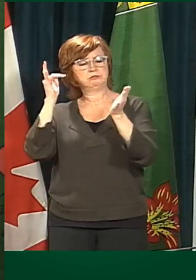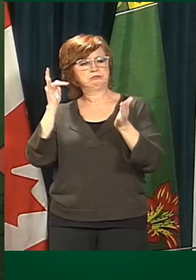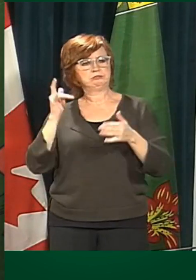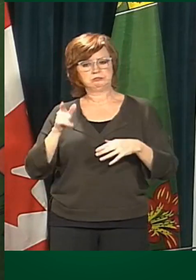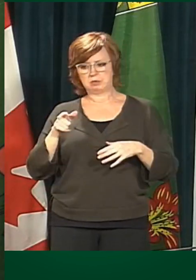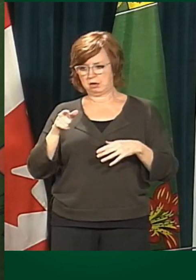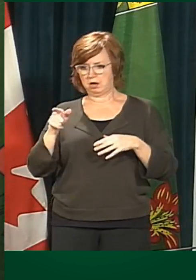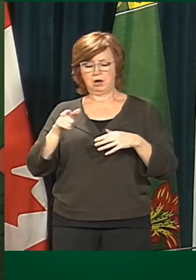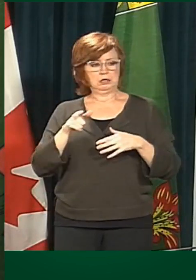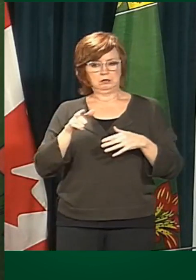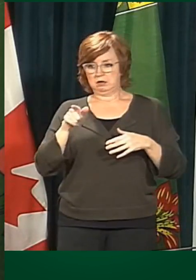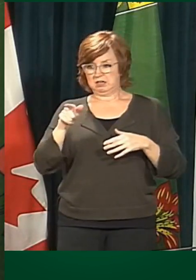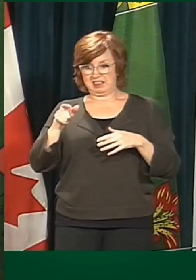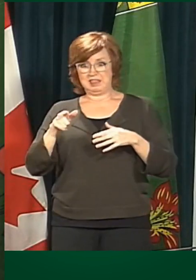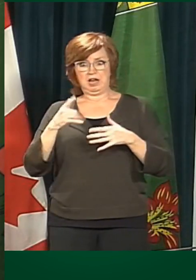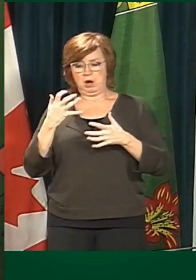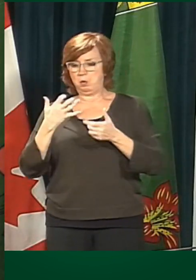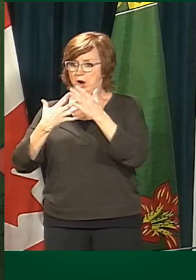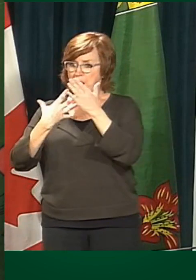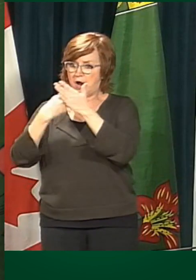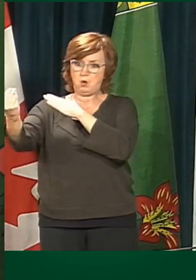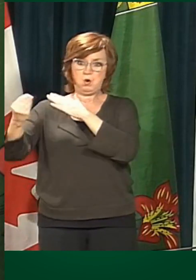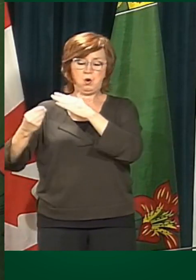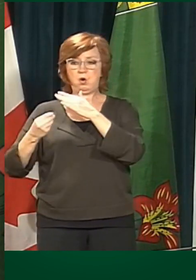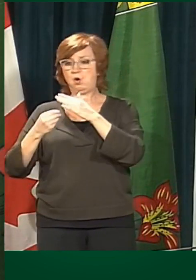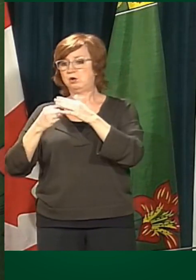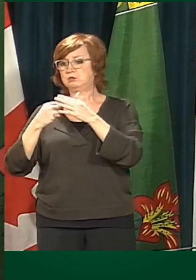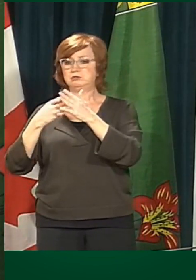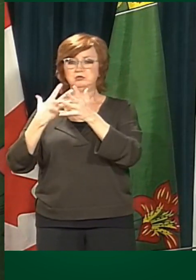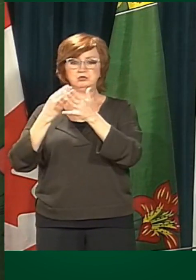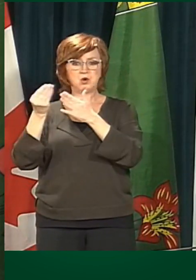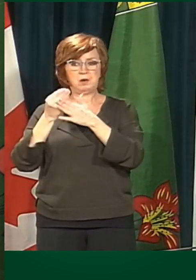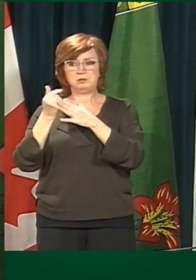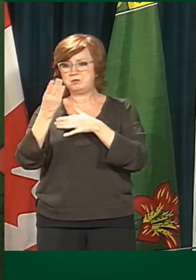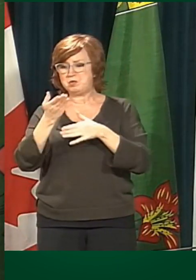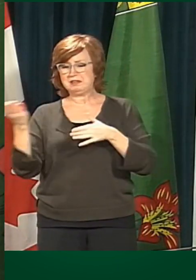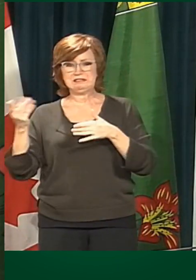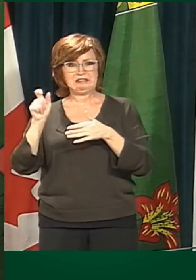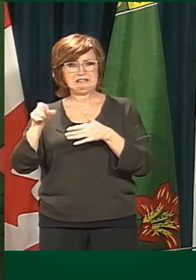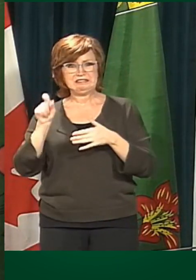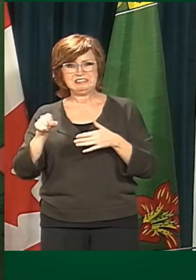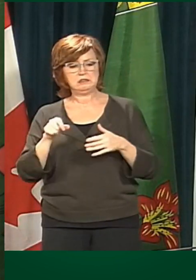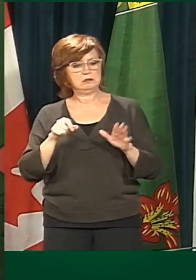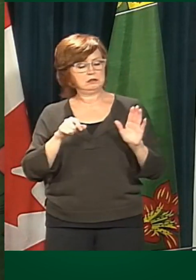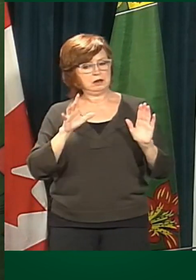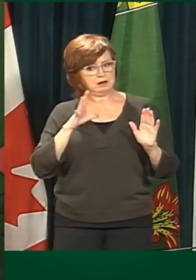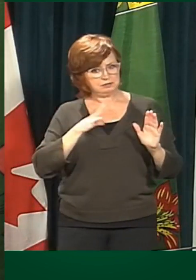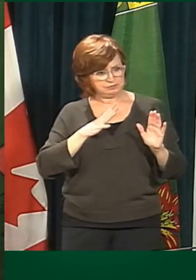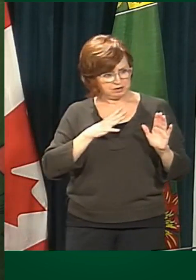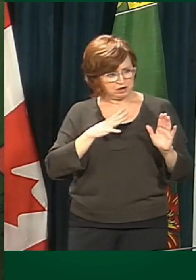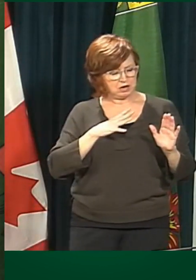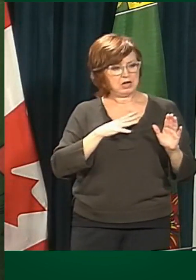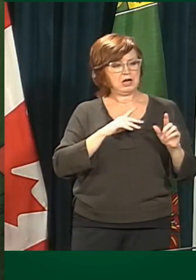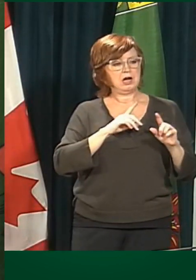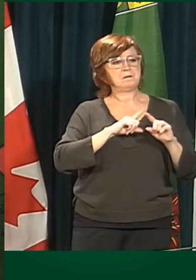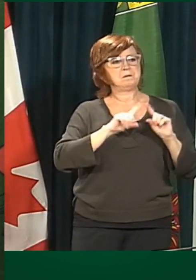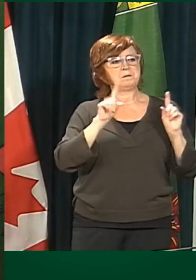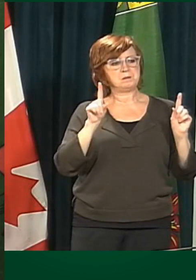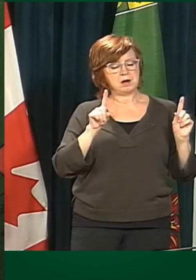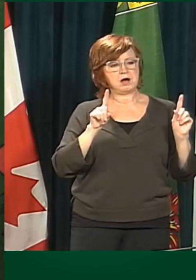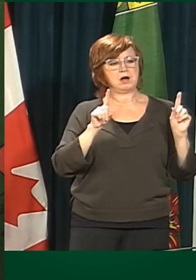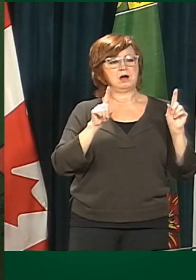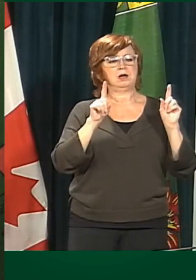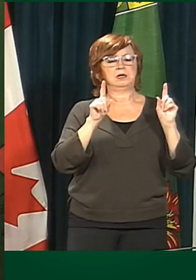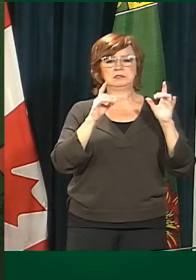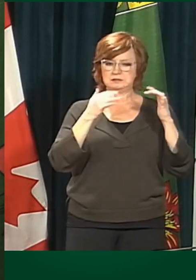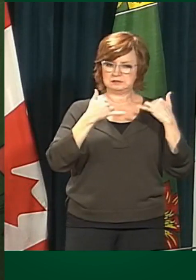We should understand that till such time that there is an effective vaccine or treatment, or till such time that most